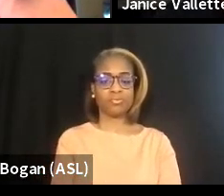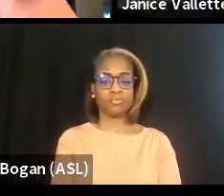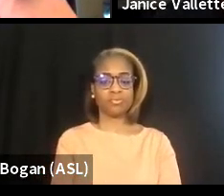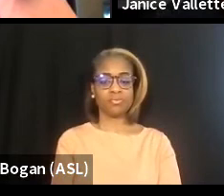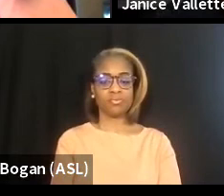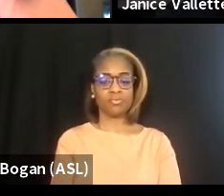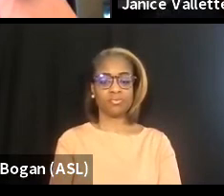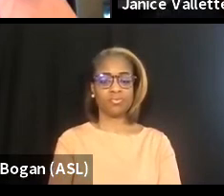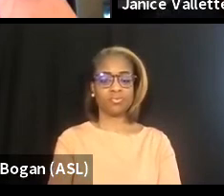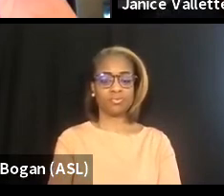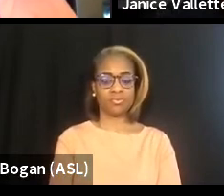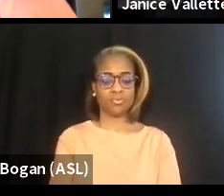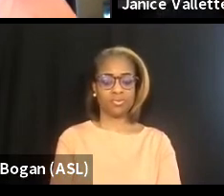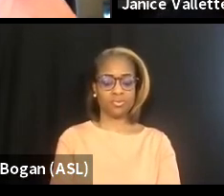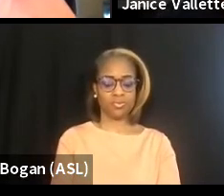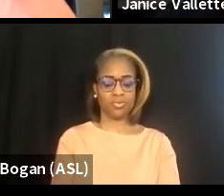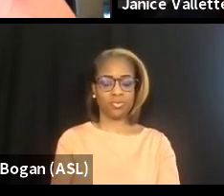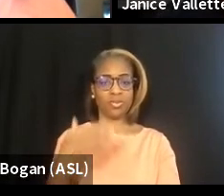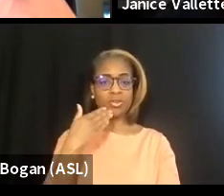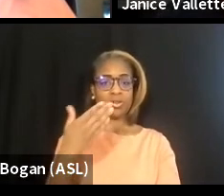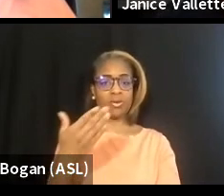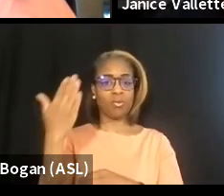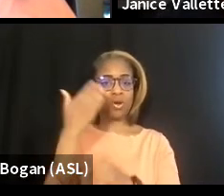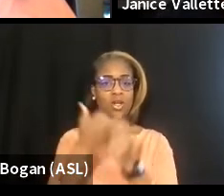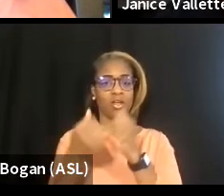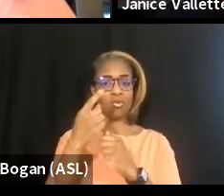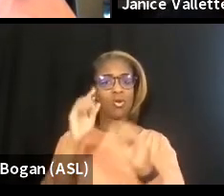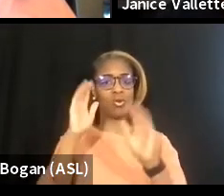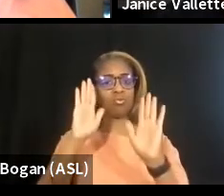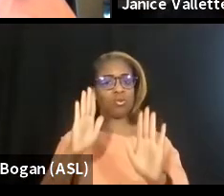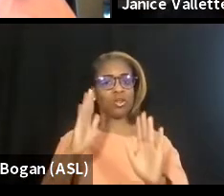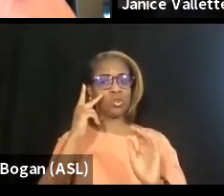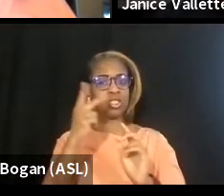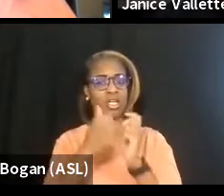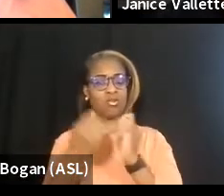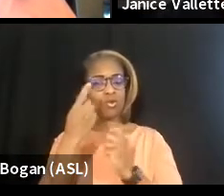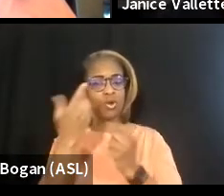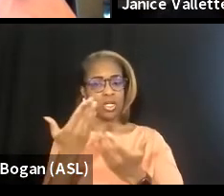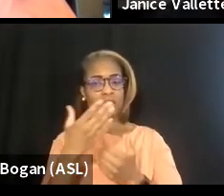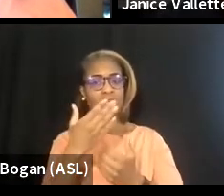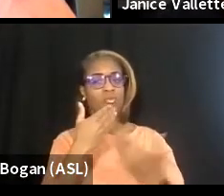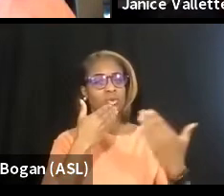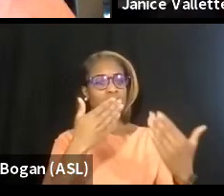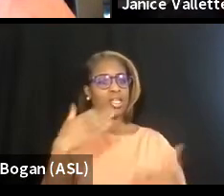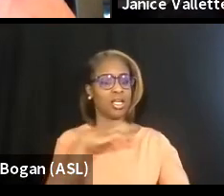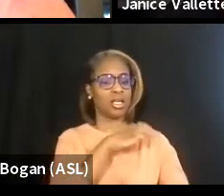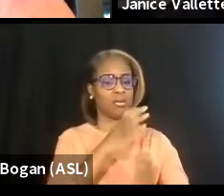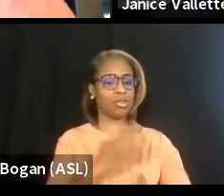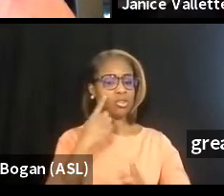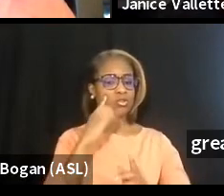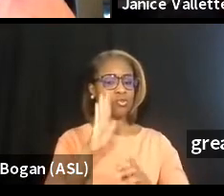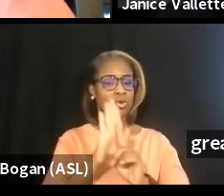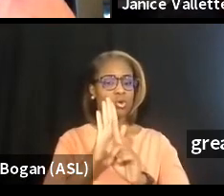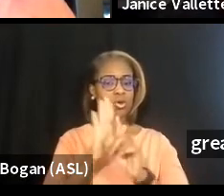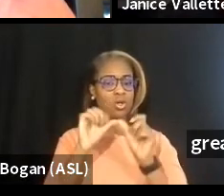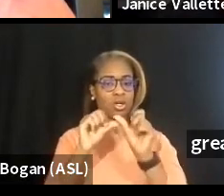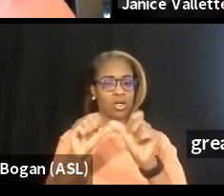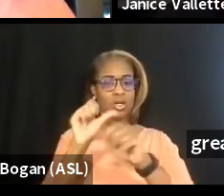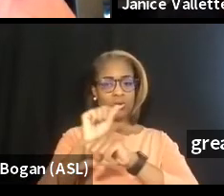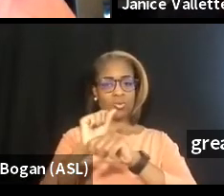Good morning, everybody. It's great to see everyone here today. I want to thank the commissioners for their continuing work and